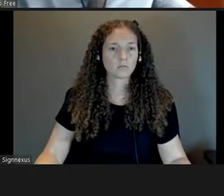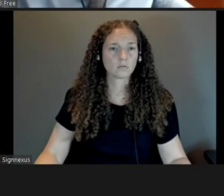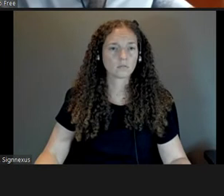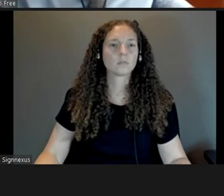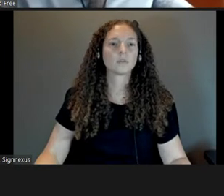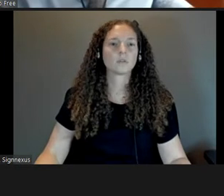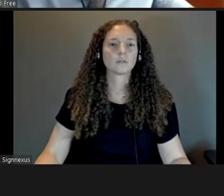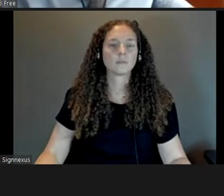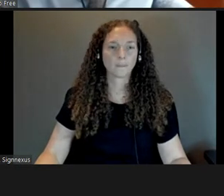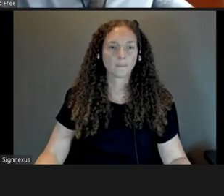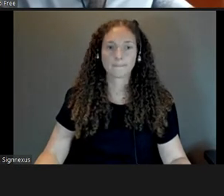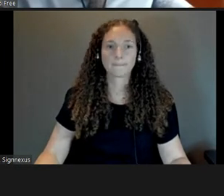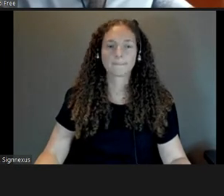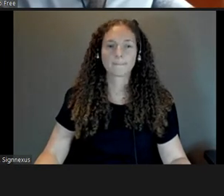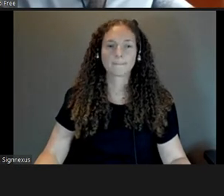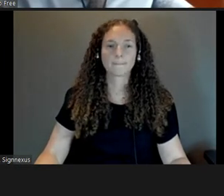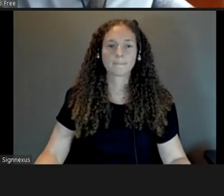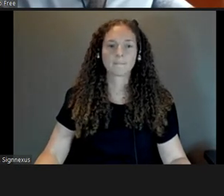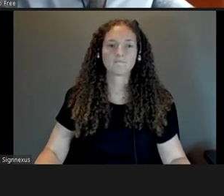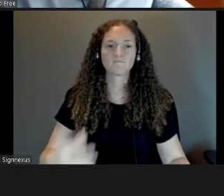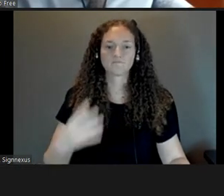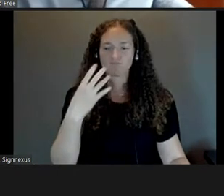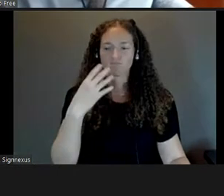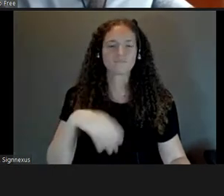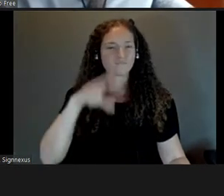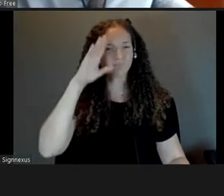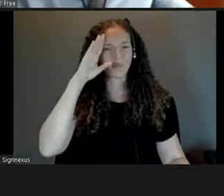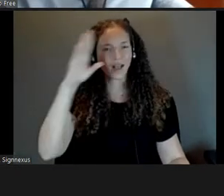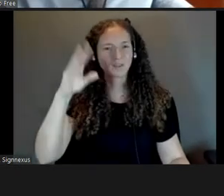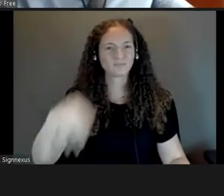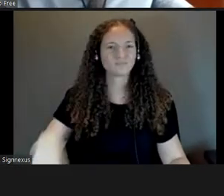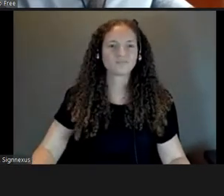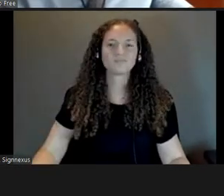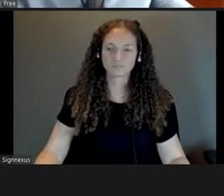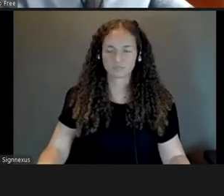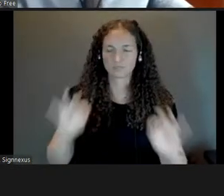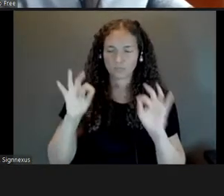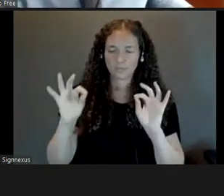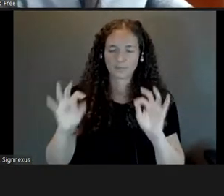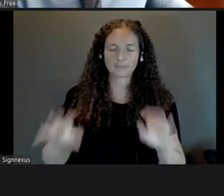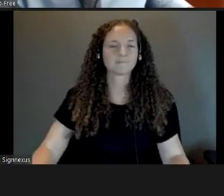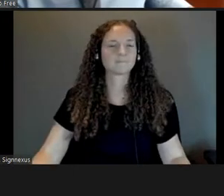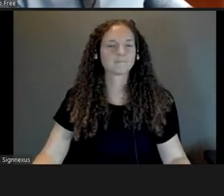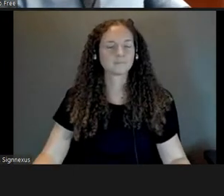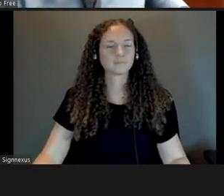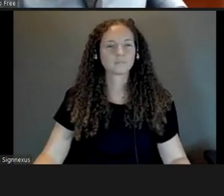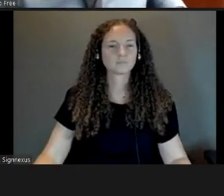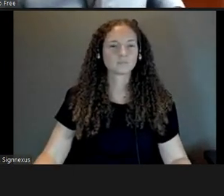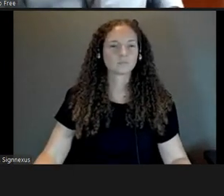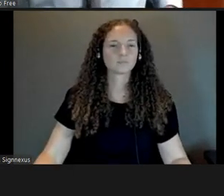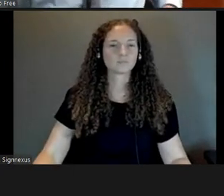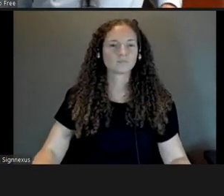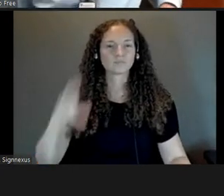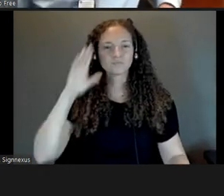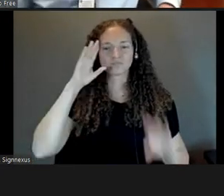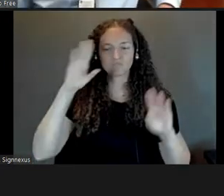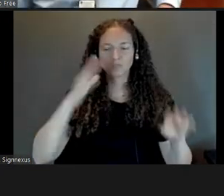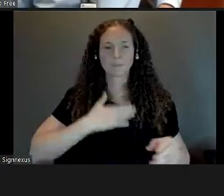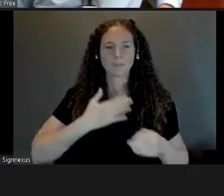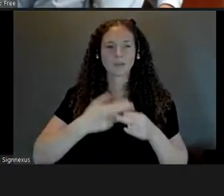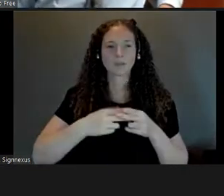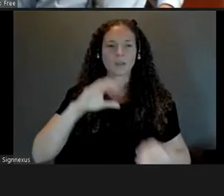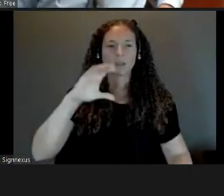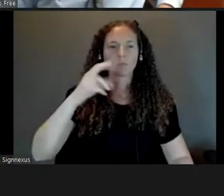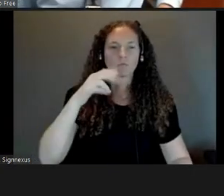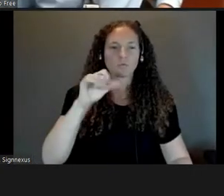Okay, we can hear you now. Hi there, just popped on. Yep, great. Hi there, my name is Chris Polychronis. I